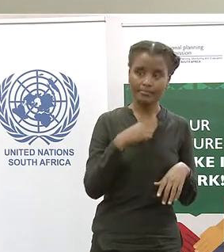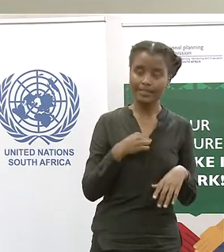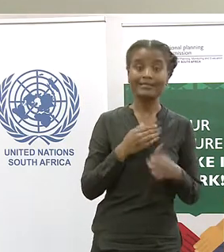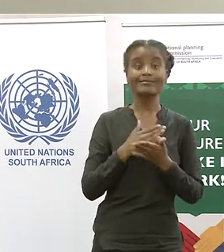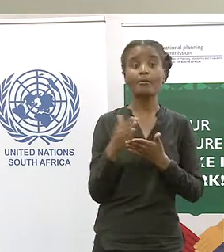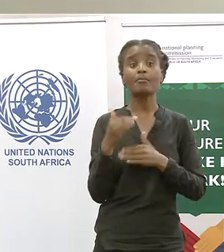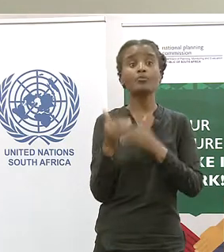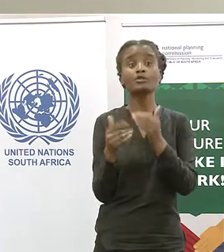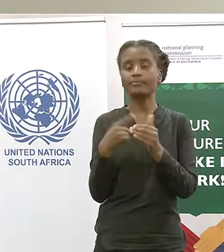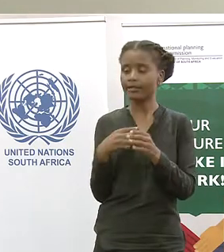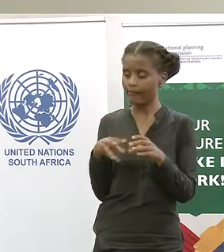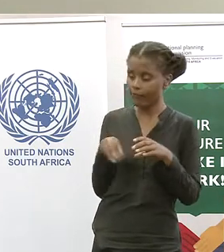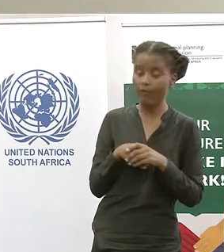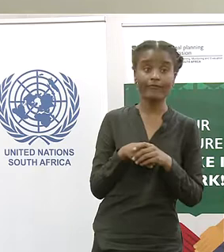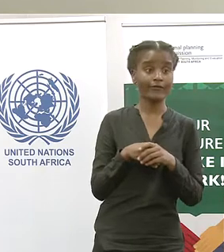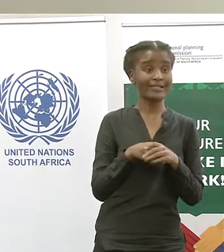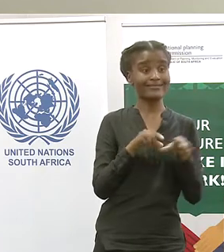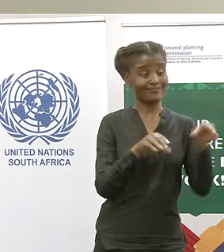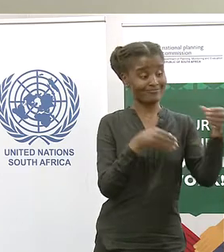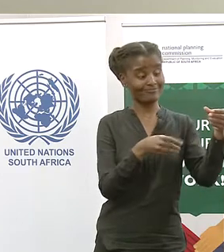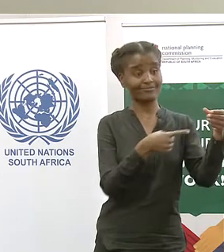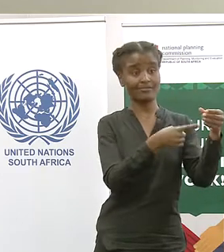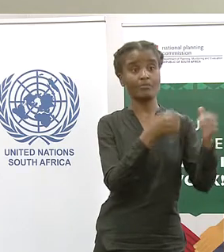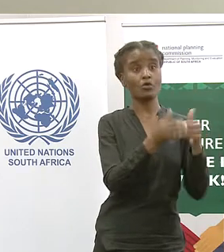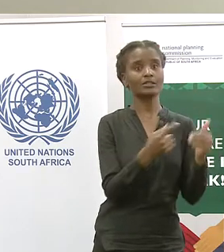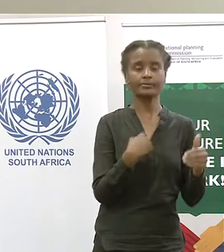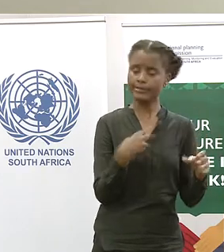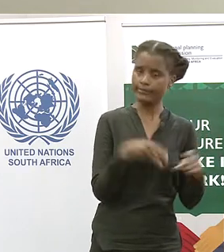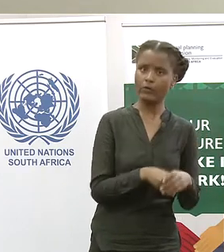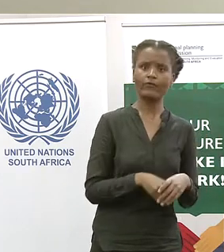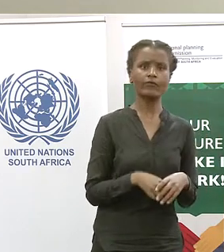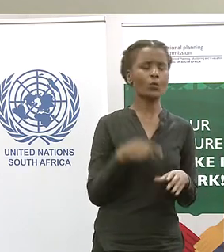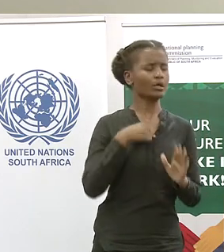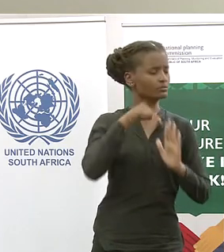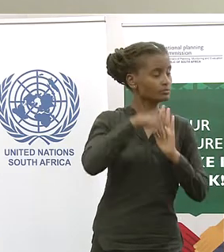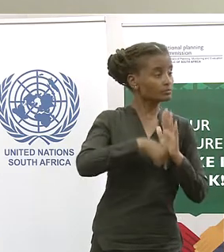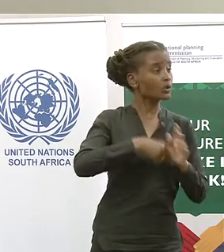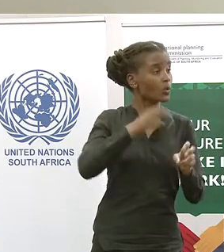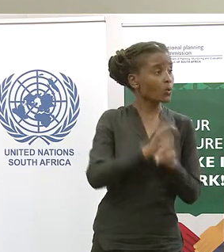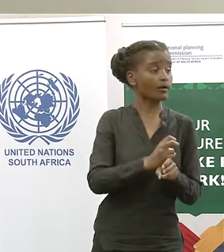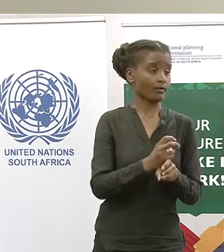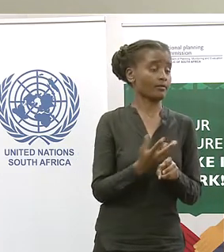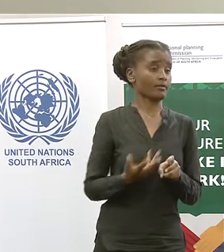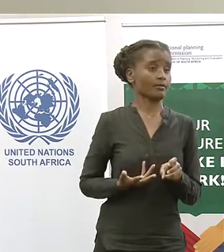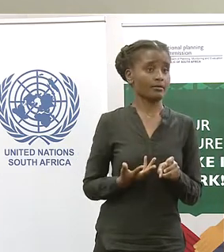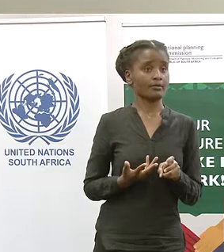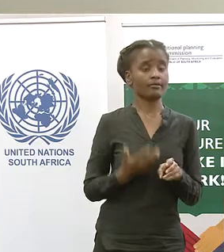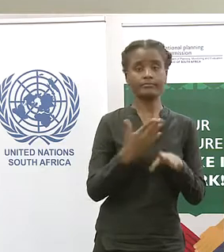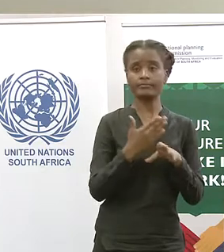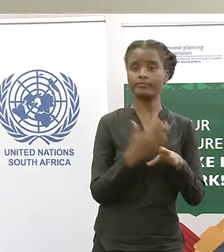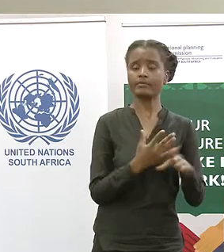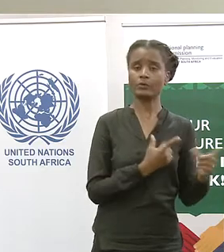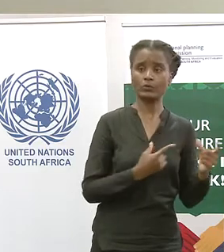processes, particularly the Charter process. And what was interesting, as earlier said by the Deputy